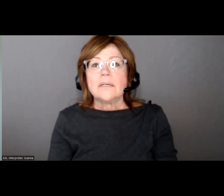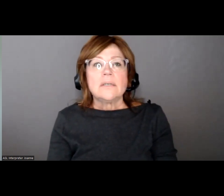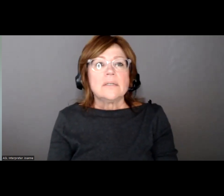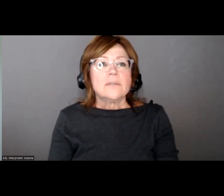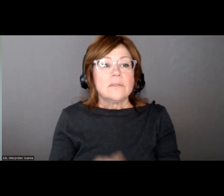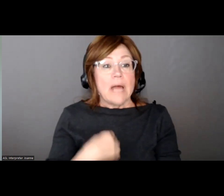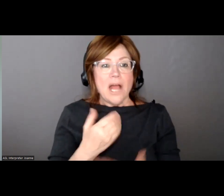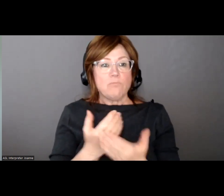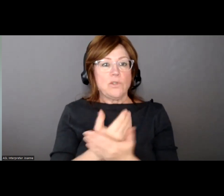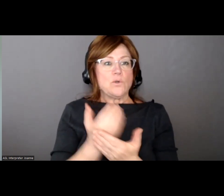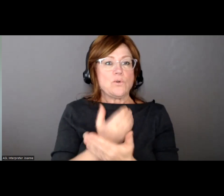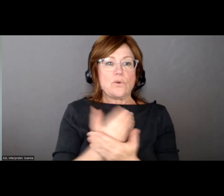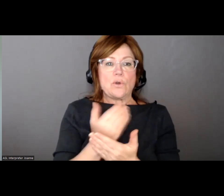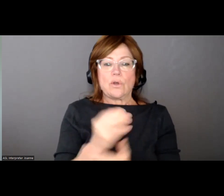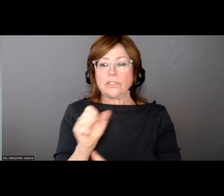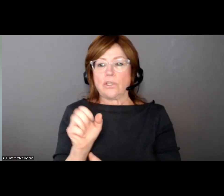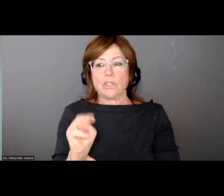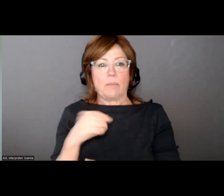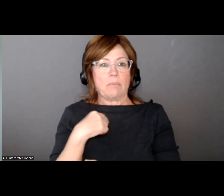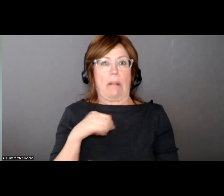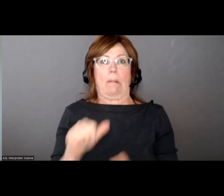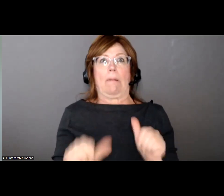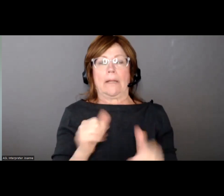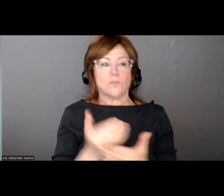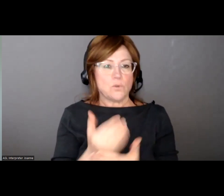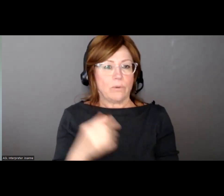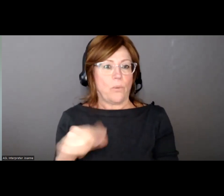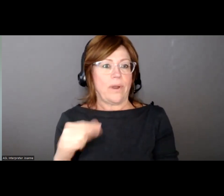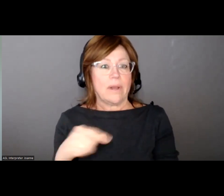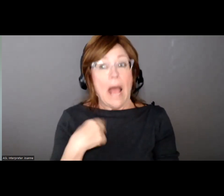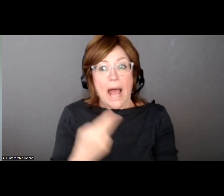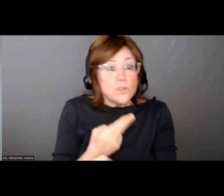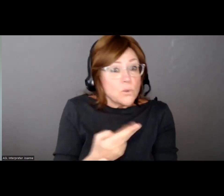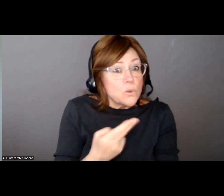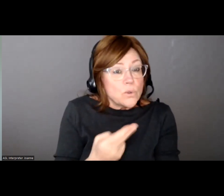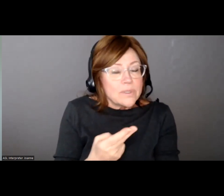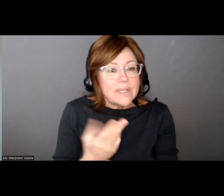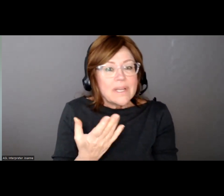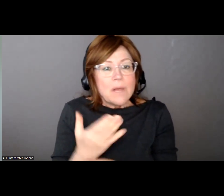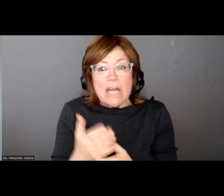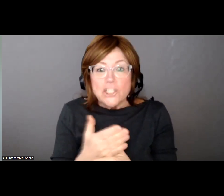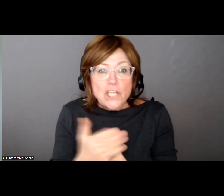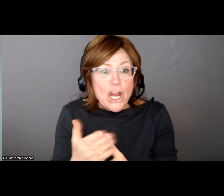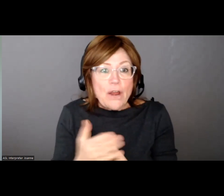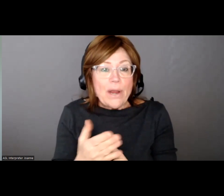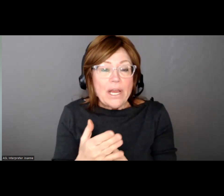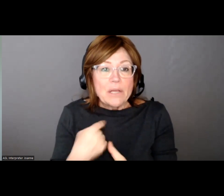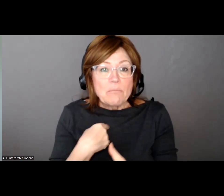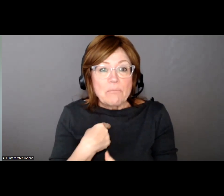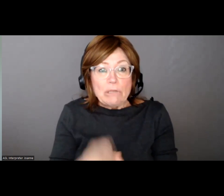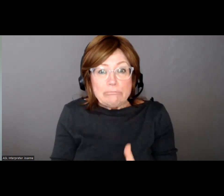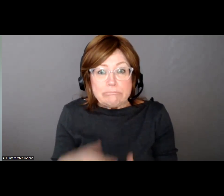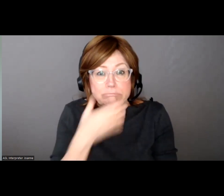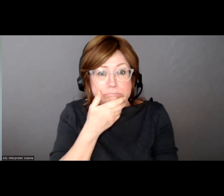pretty new to the whole social media thing. I mean, I use it, but in terms of sharing and that kind of thing, I tend to share